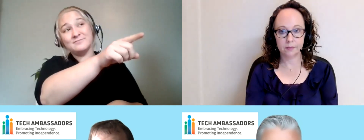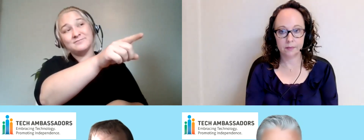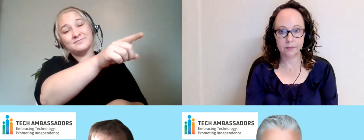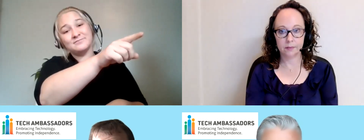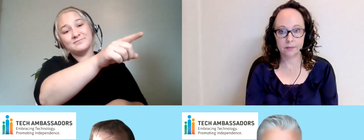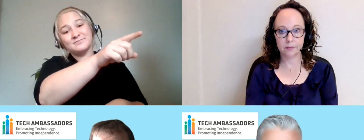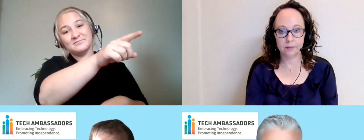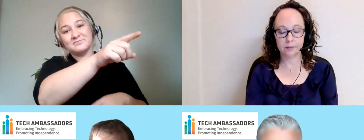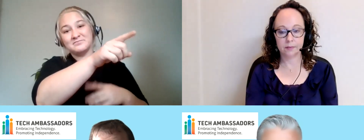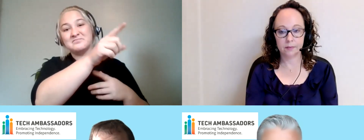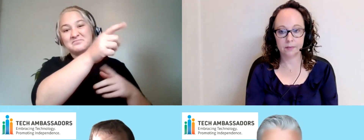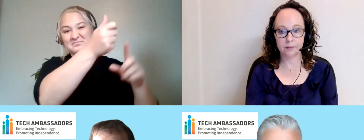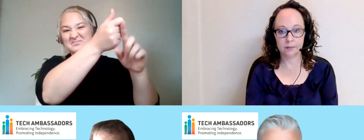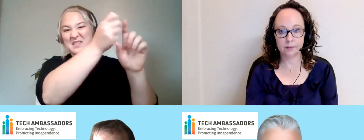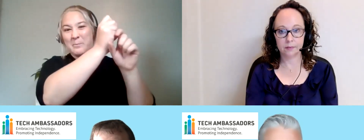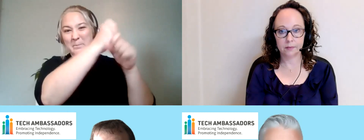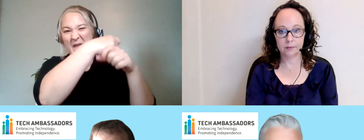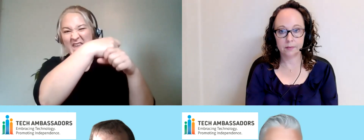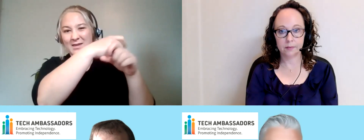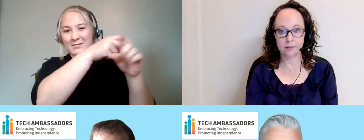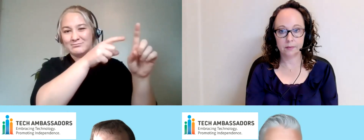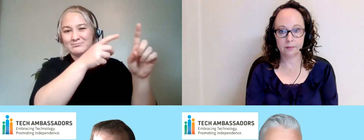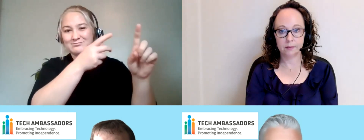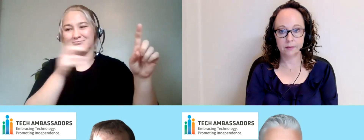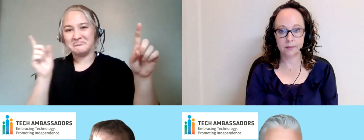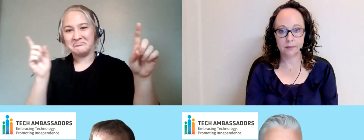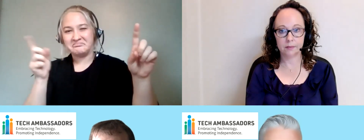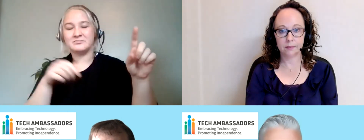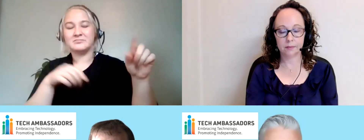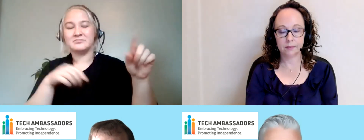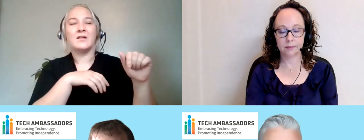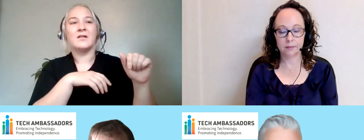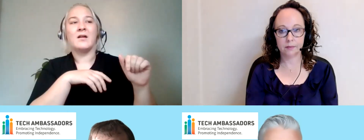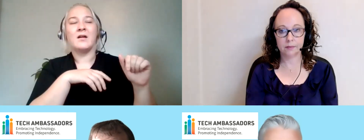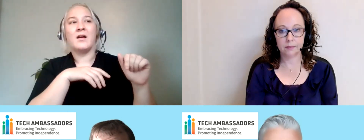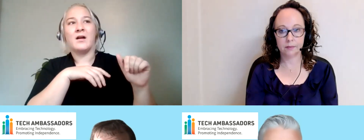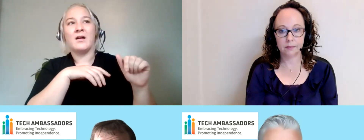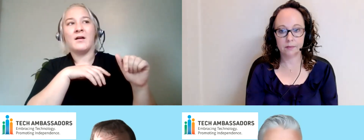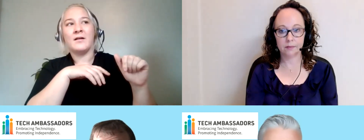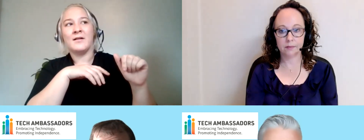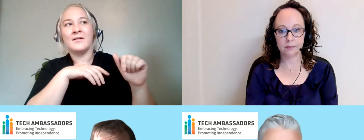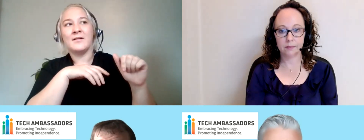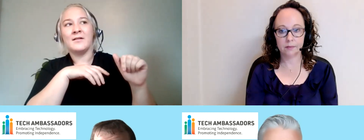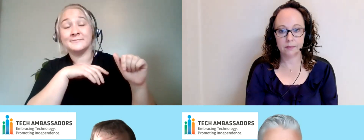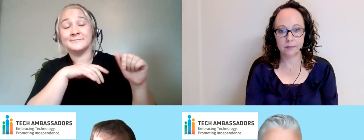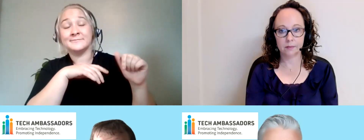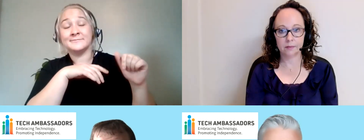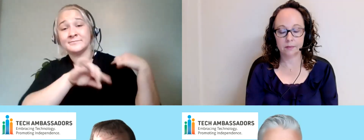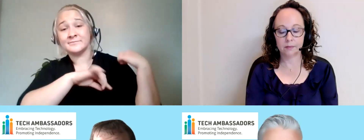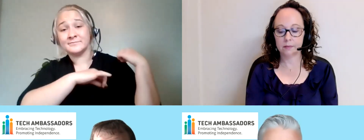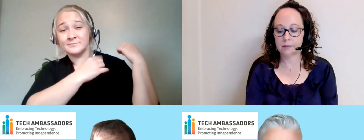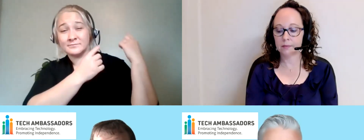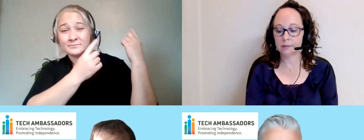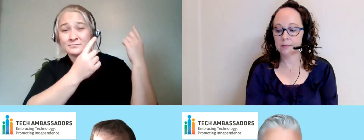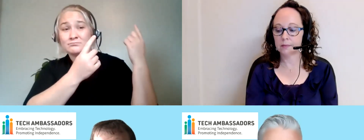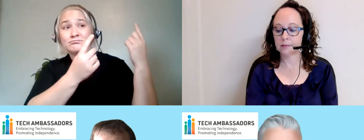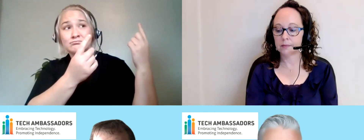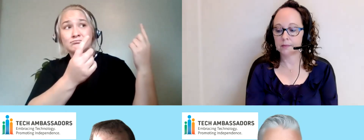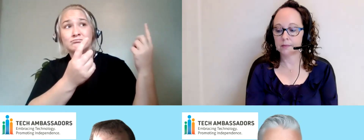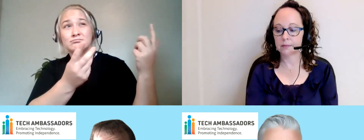that makes it, and it's been